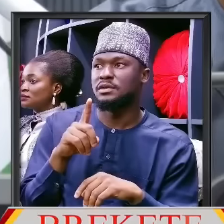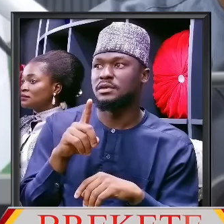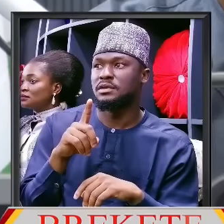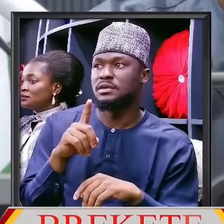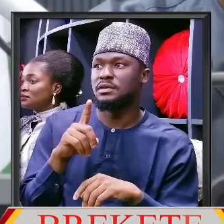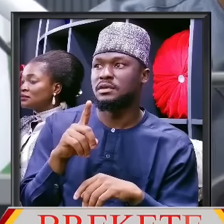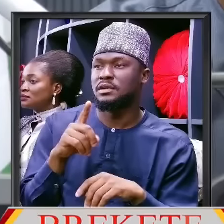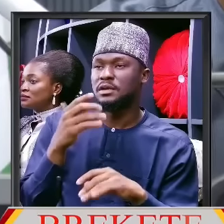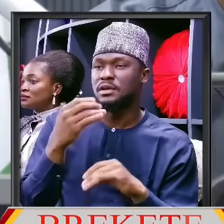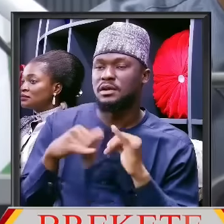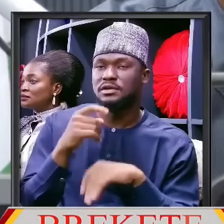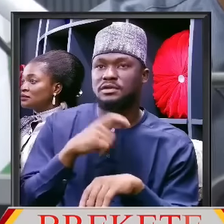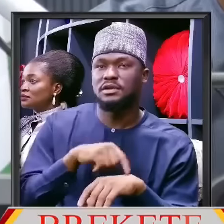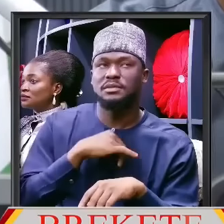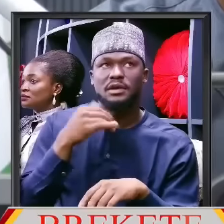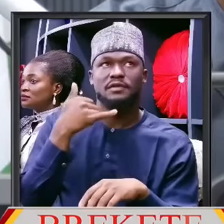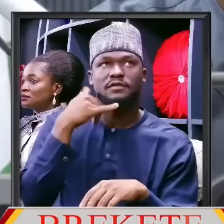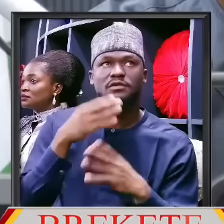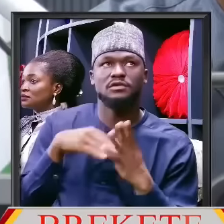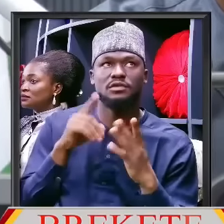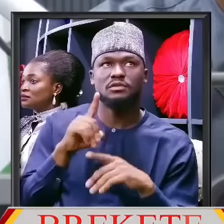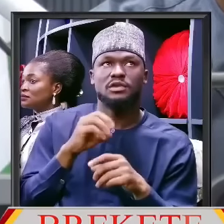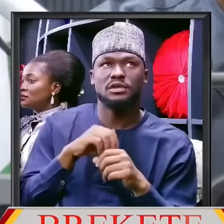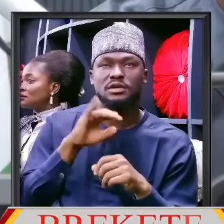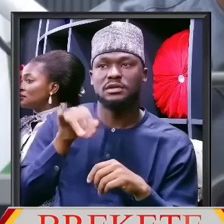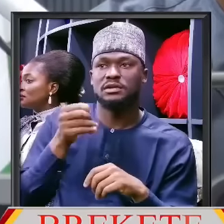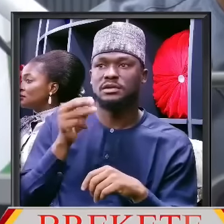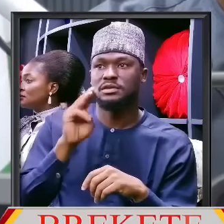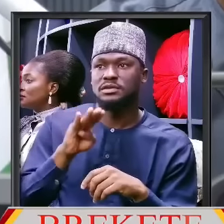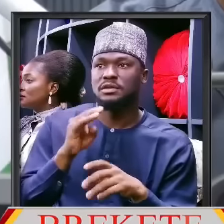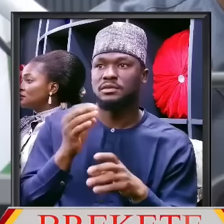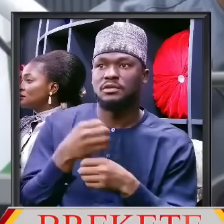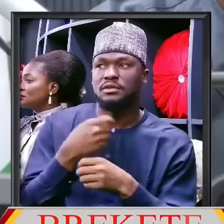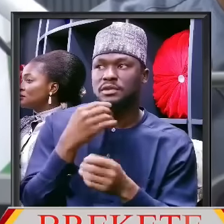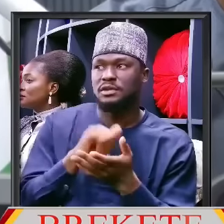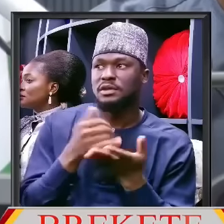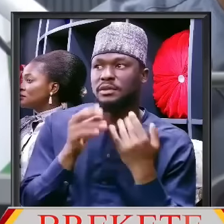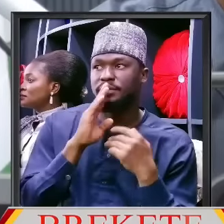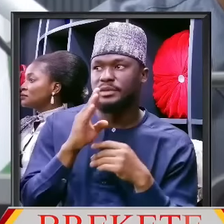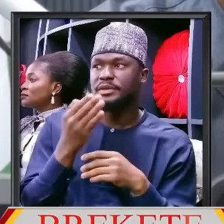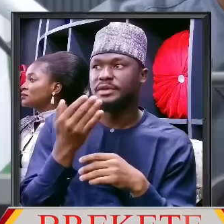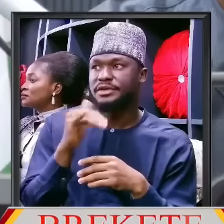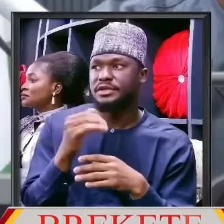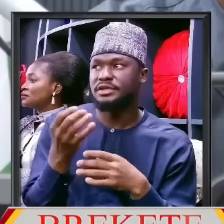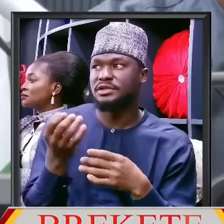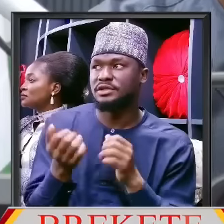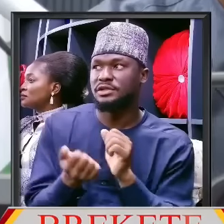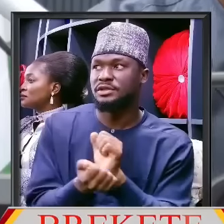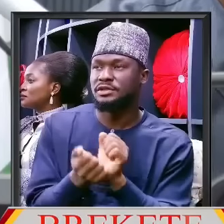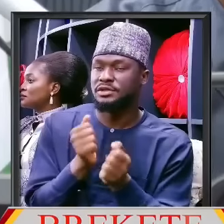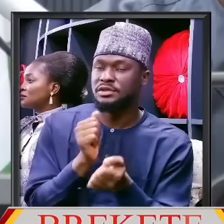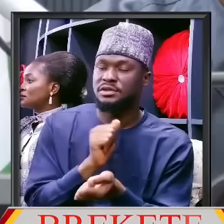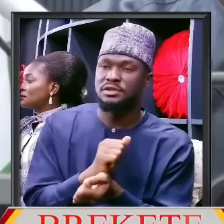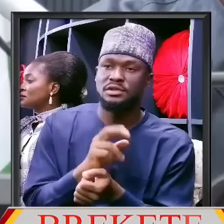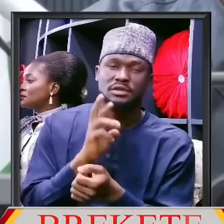So the last time I even called somebody in JAMB office, he said maybe they don't change